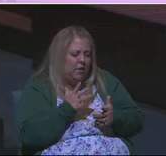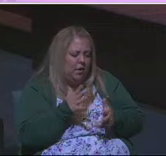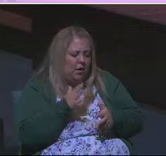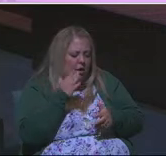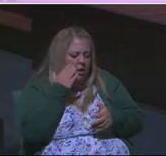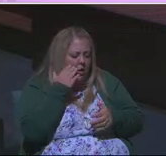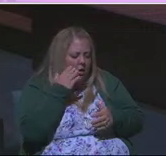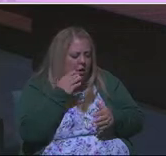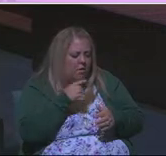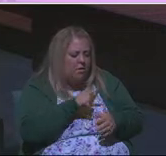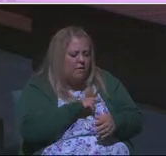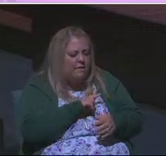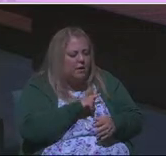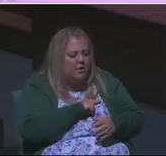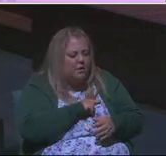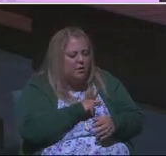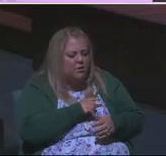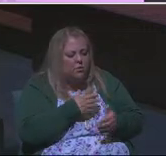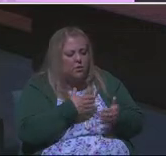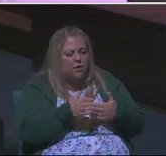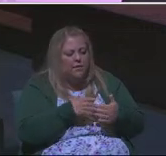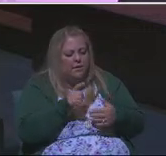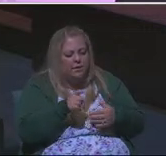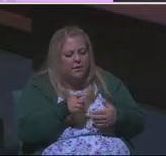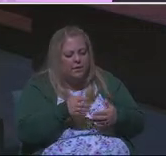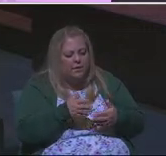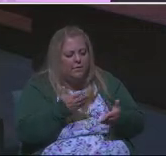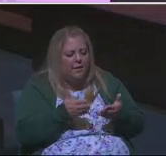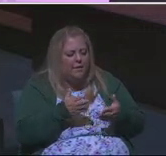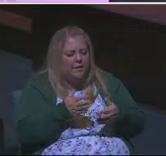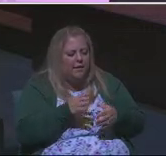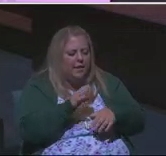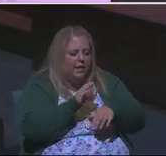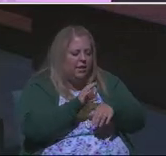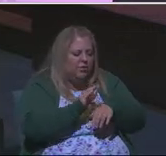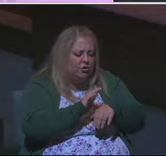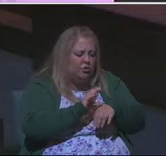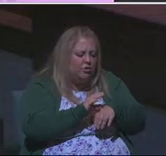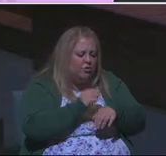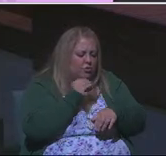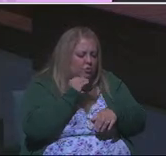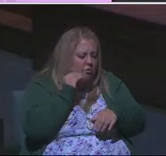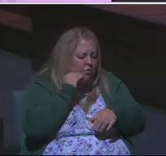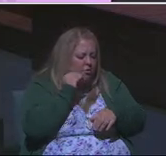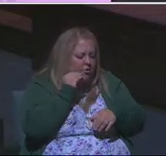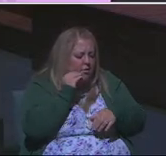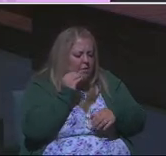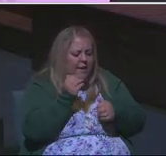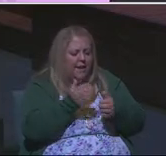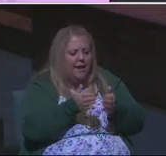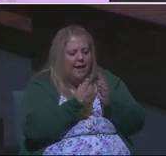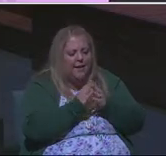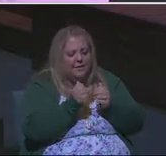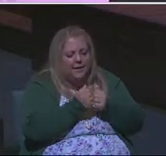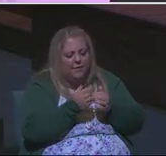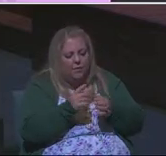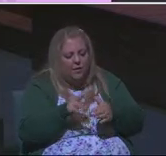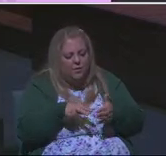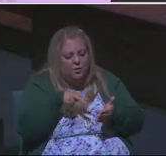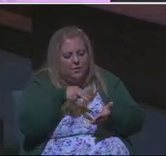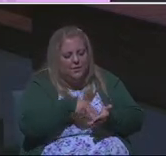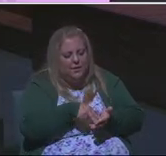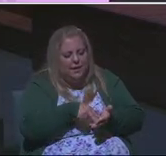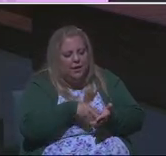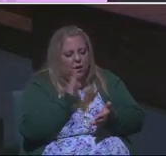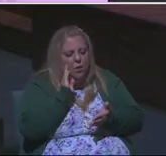conviction. Whatever you need, let God have his way. Maybe you need a church home and this is where God's led you. I'm going to ask everyone to stand. Everyone standing. I'm going to